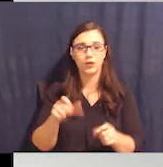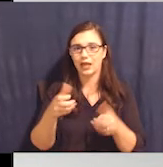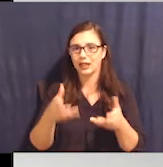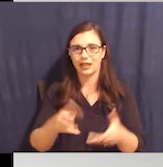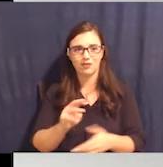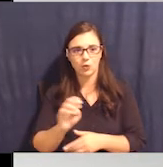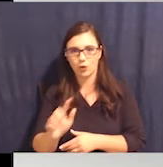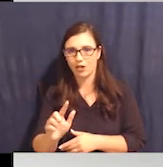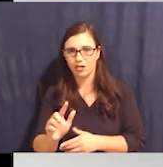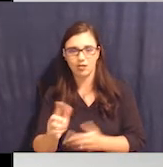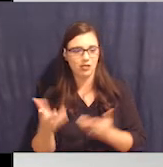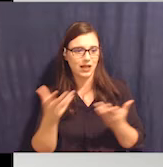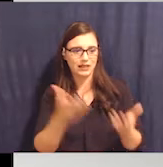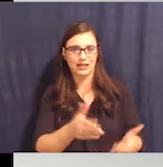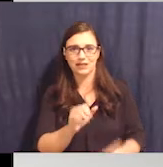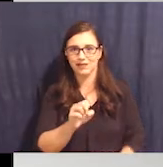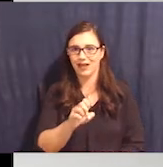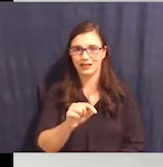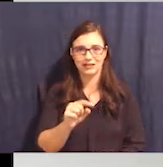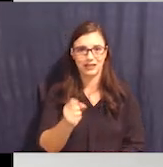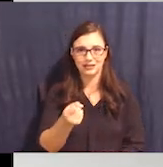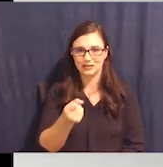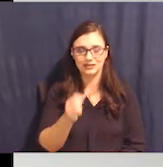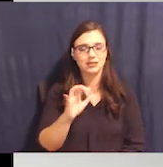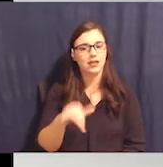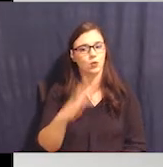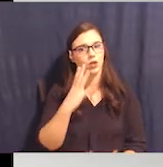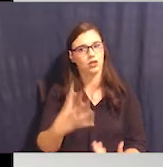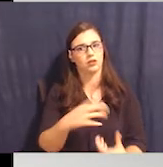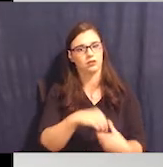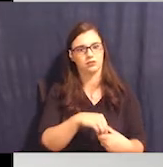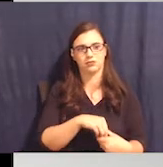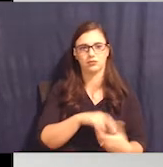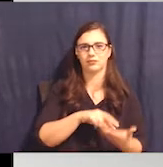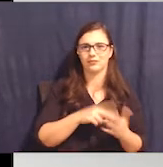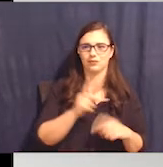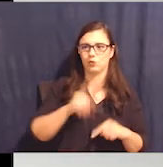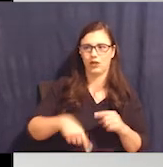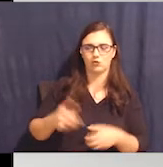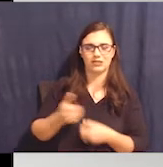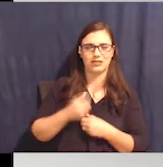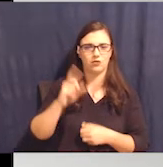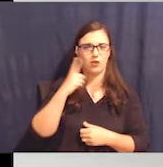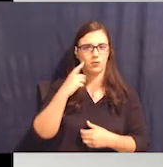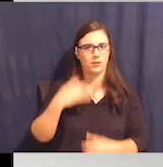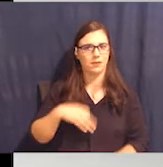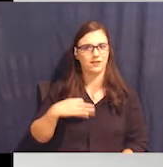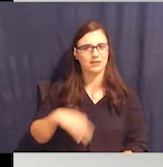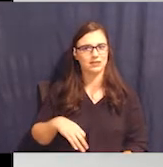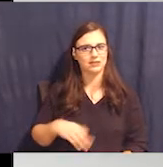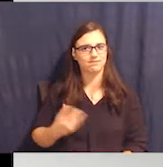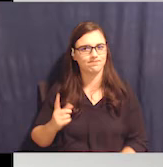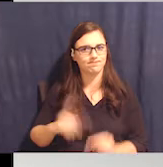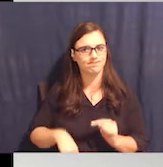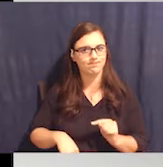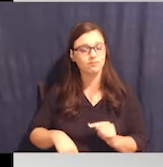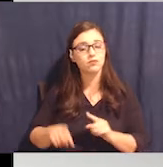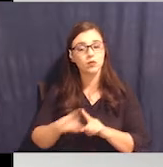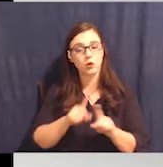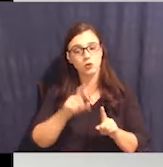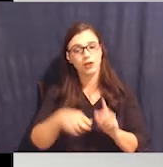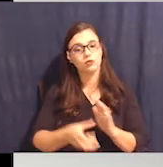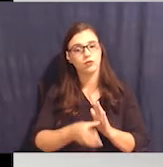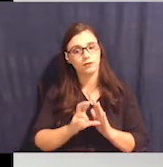can't leave a will and leave assets to your child because that will preclude your child from getting government benefits and getting help.